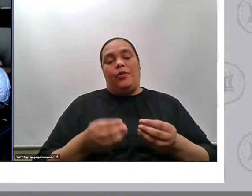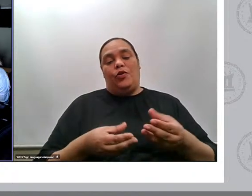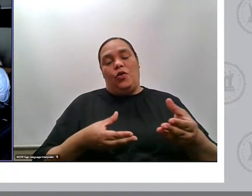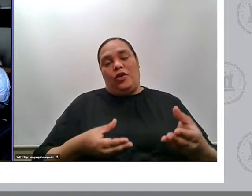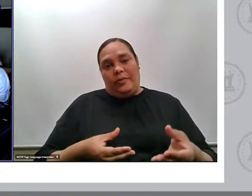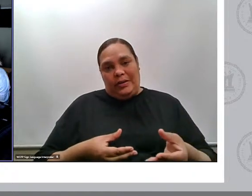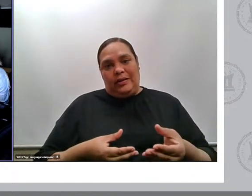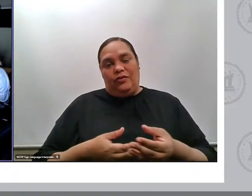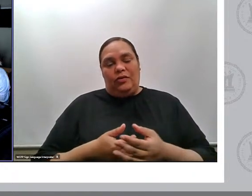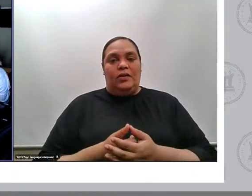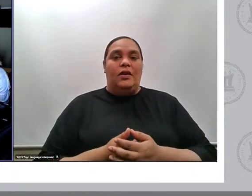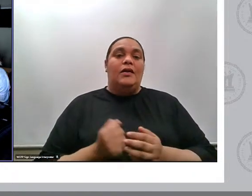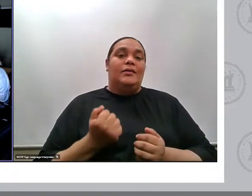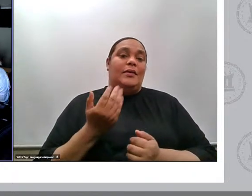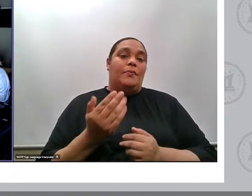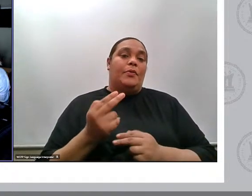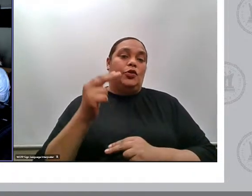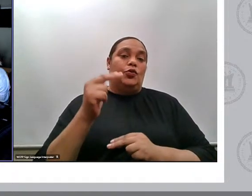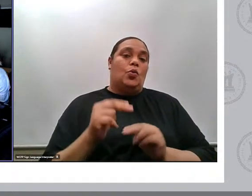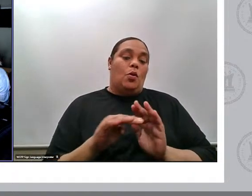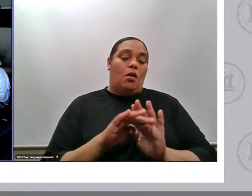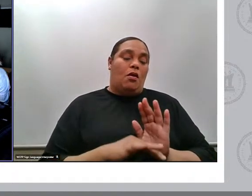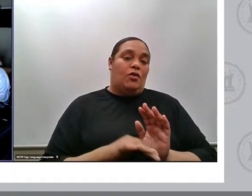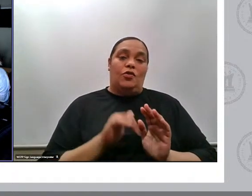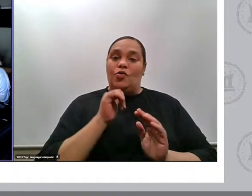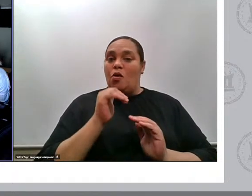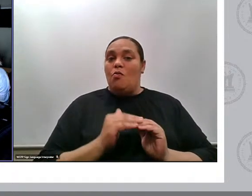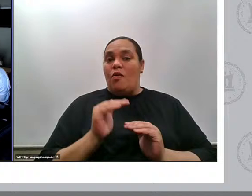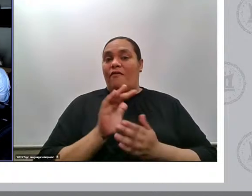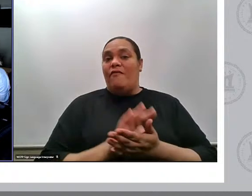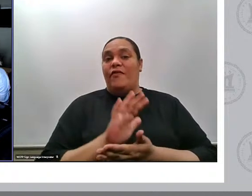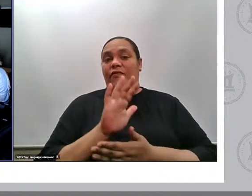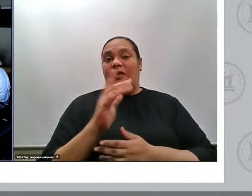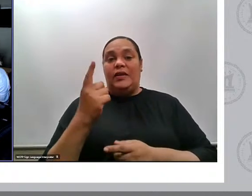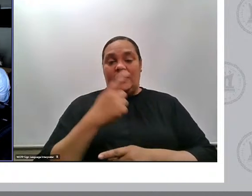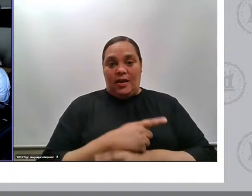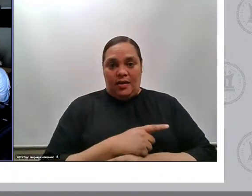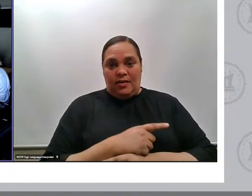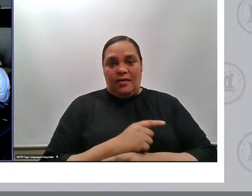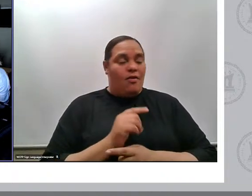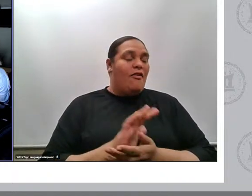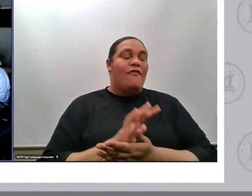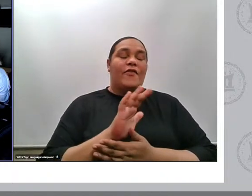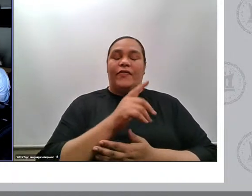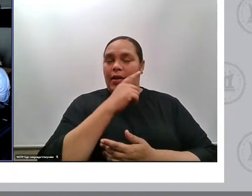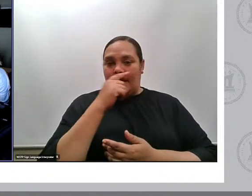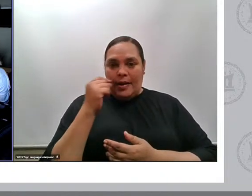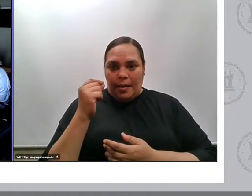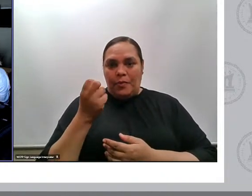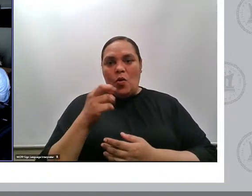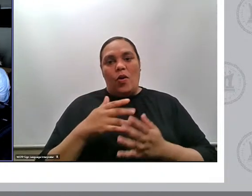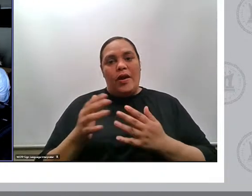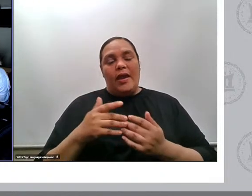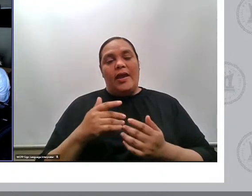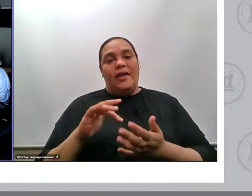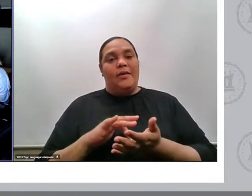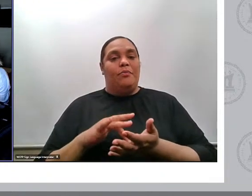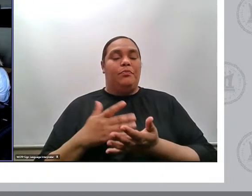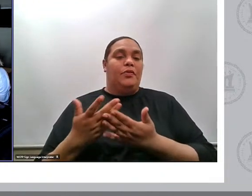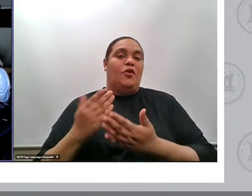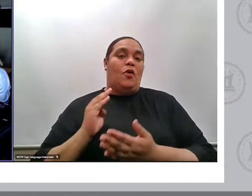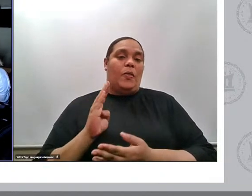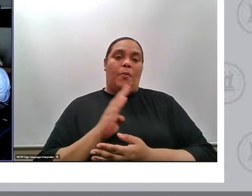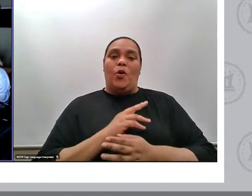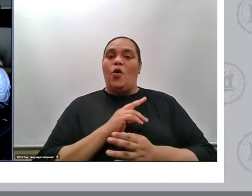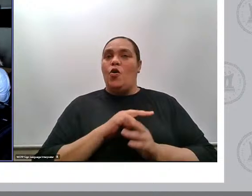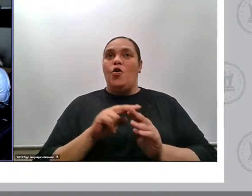documentation, submit a short list of not less than 15 names, or in respect of any vacancy of the board of not